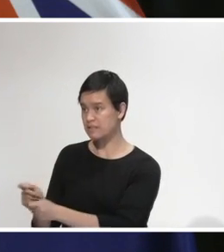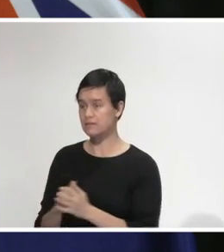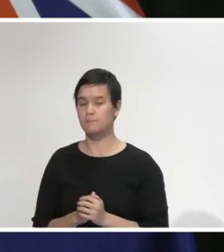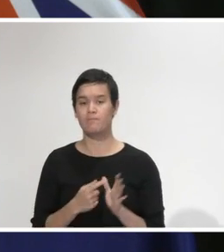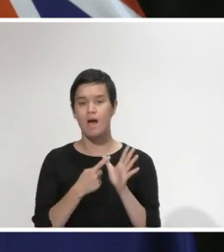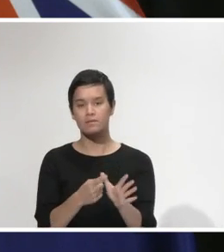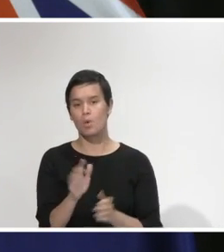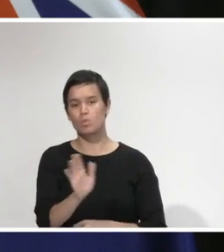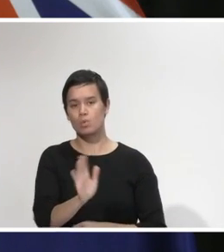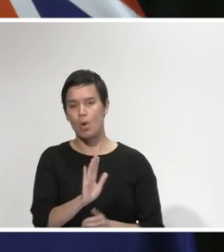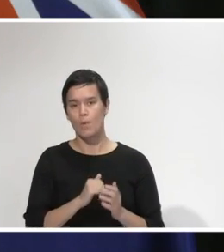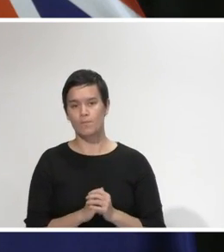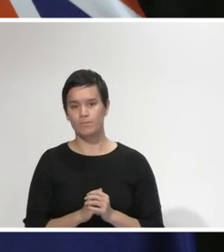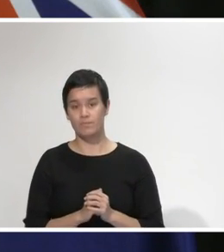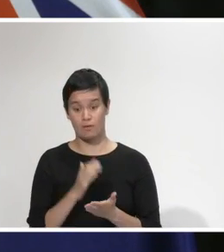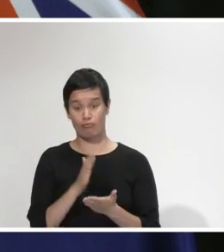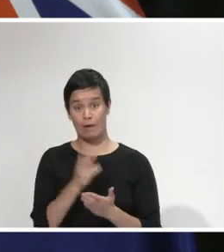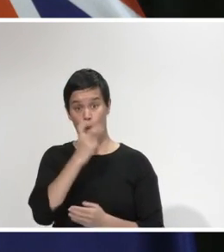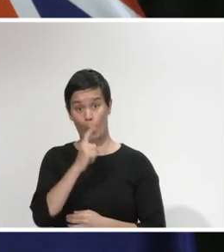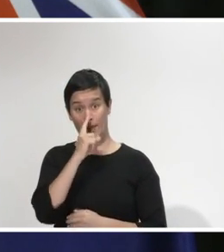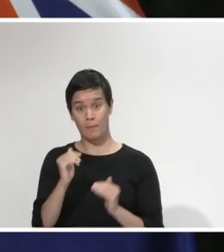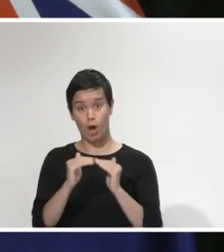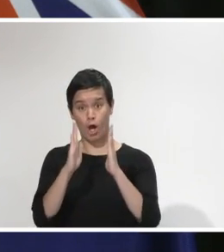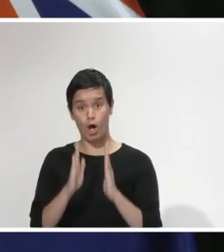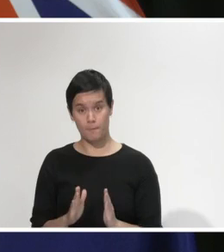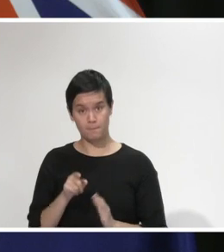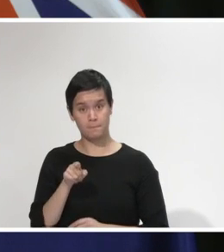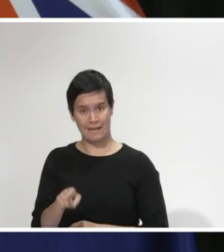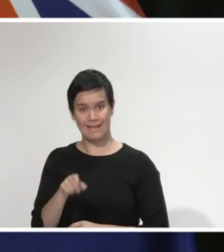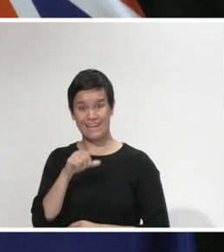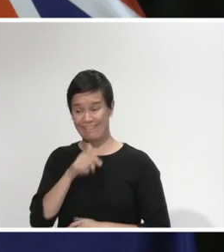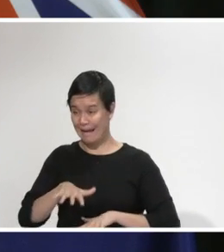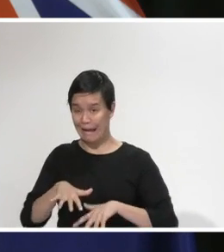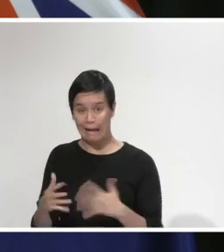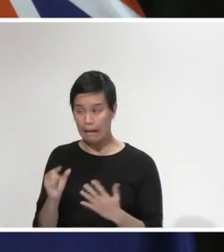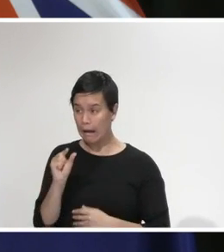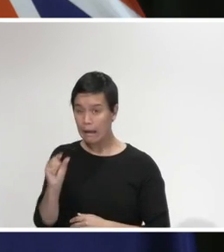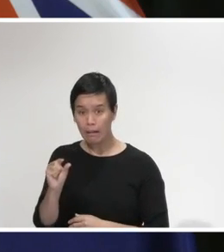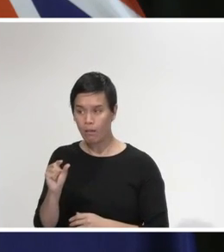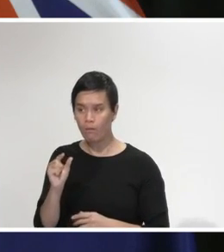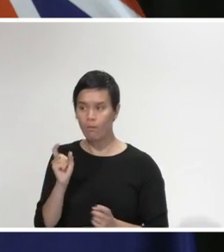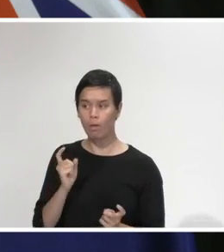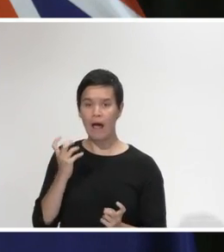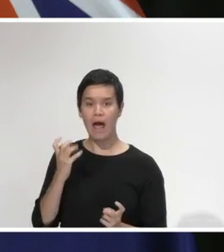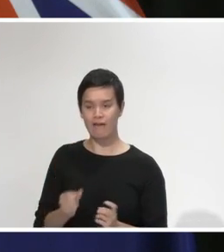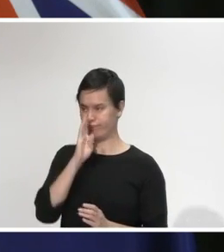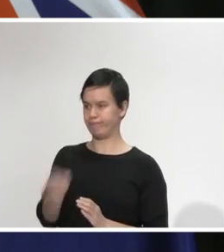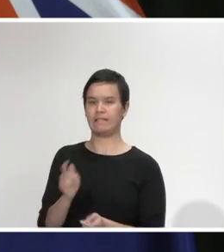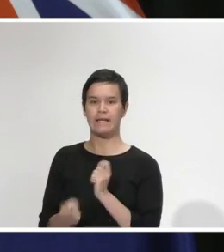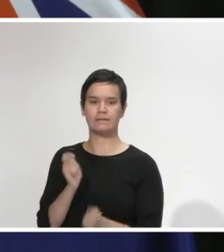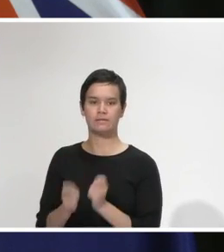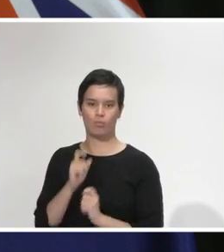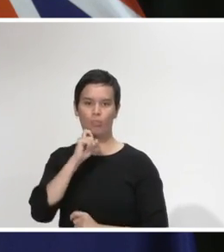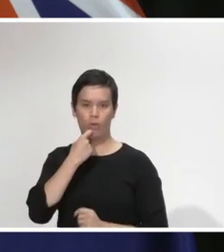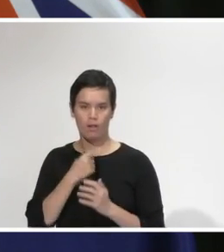threshold for testing, and they wouldn't need to have the testing kits per se. They may do the swabbing there, or they may need someone to come in and do the swabbing.